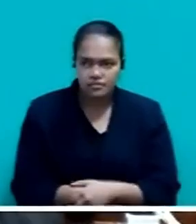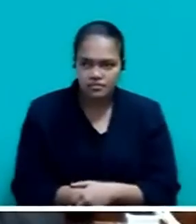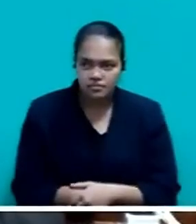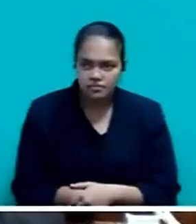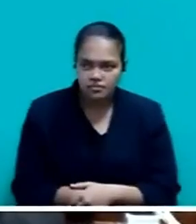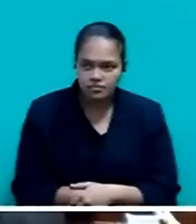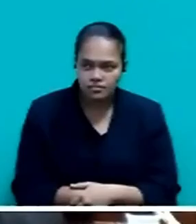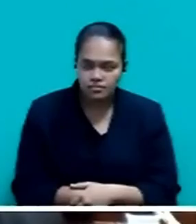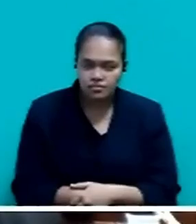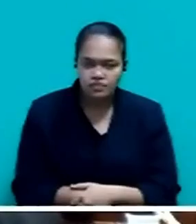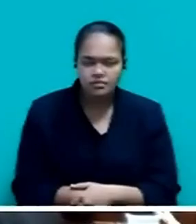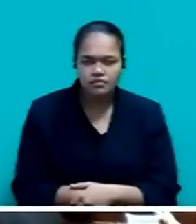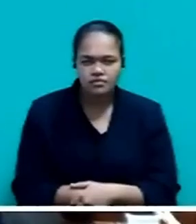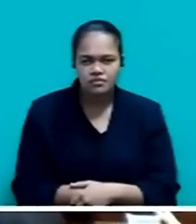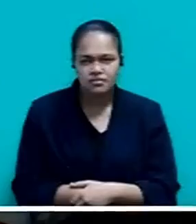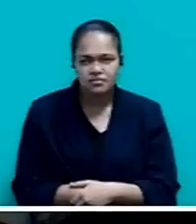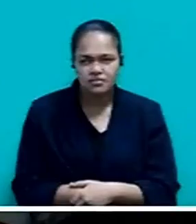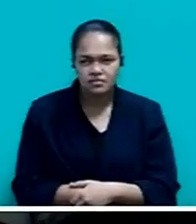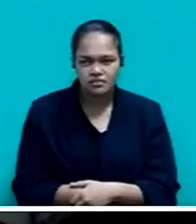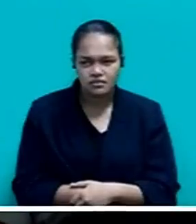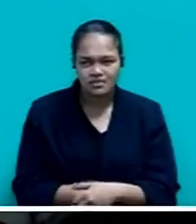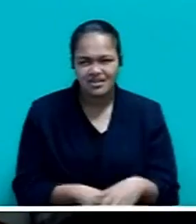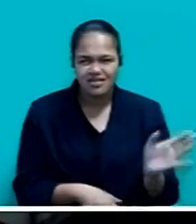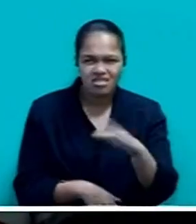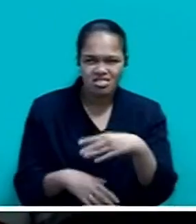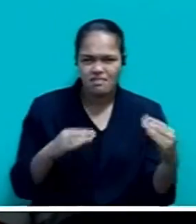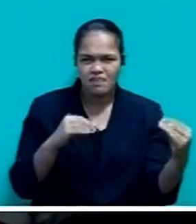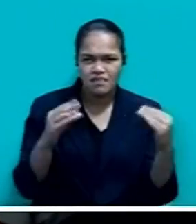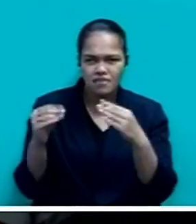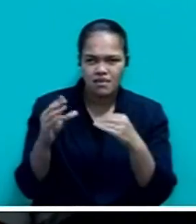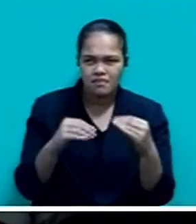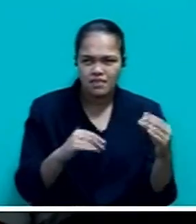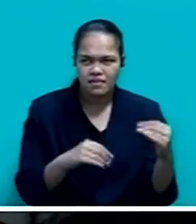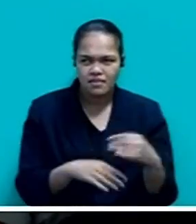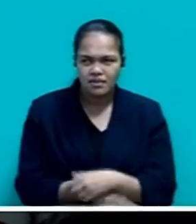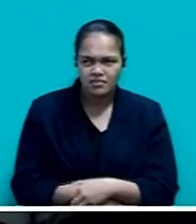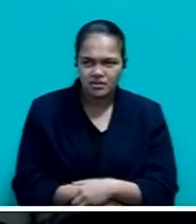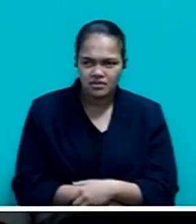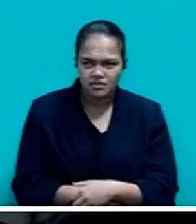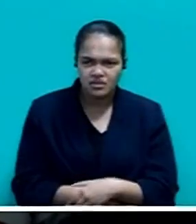Point of order. Point of order. You sit down.